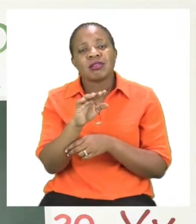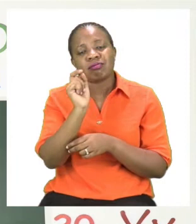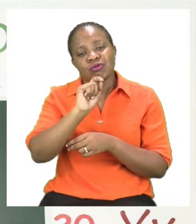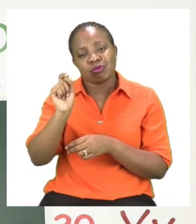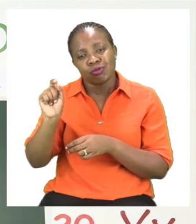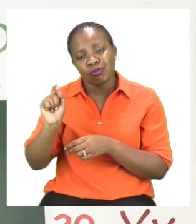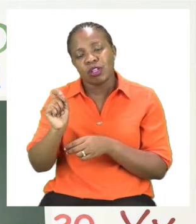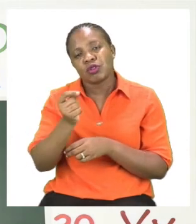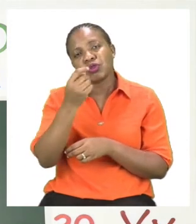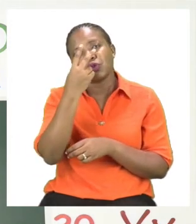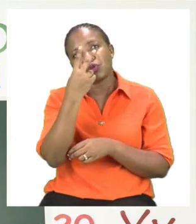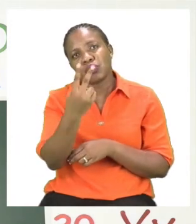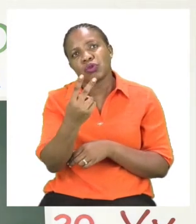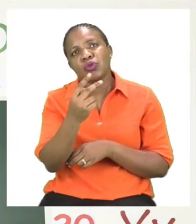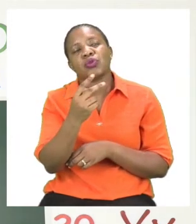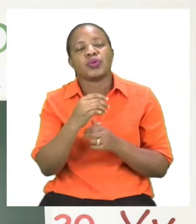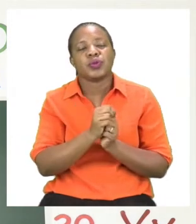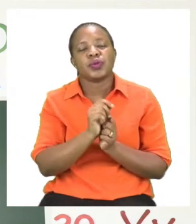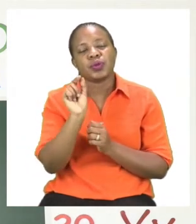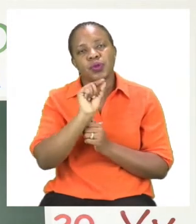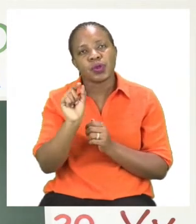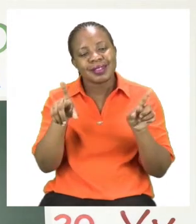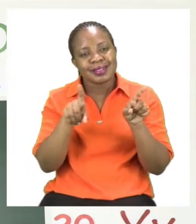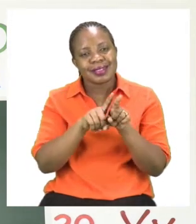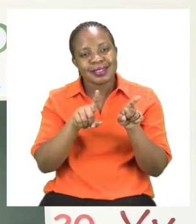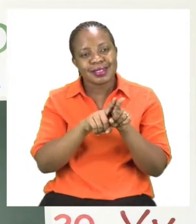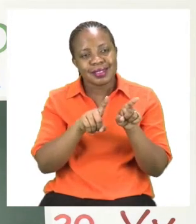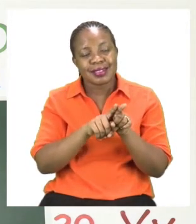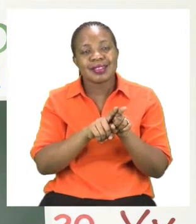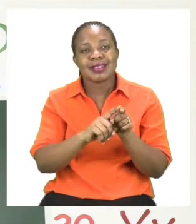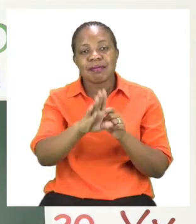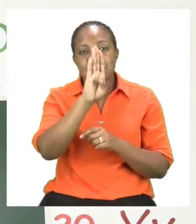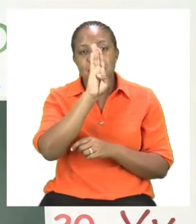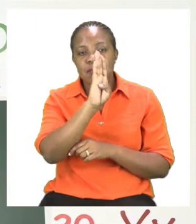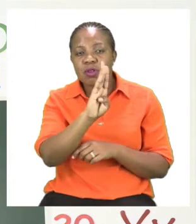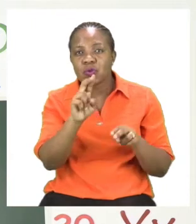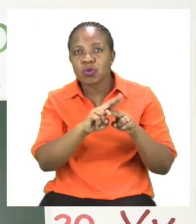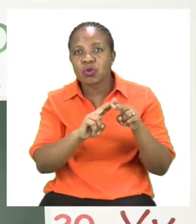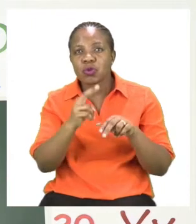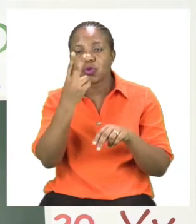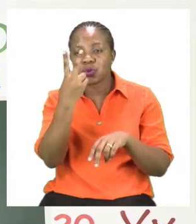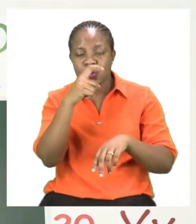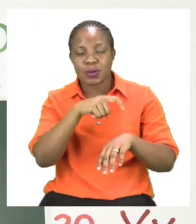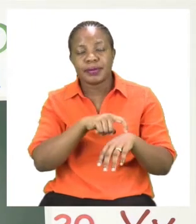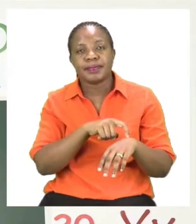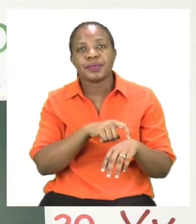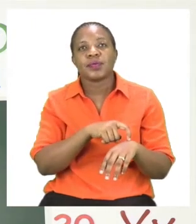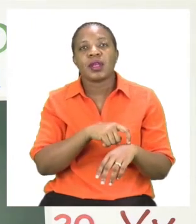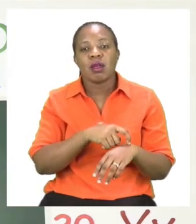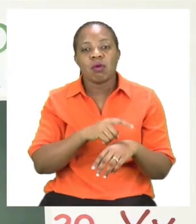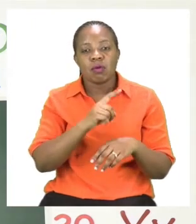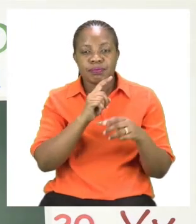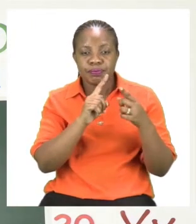one's word basket and number two's word bunny. Now let's move on to